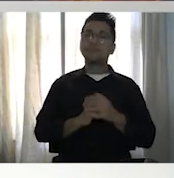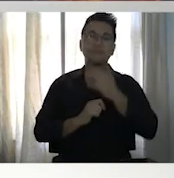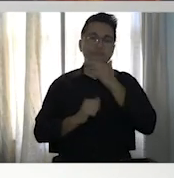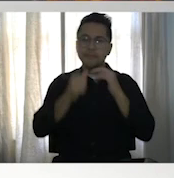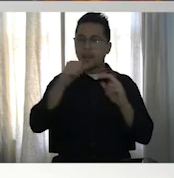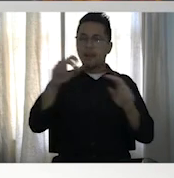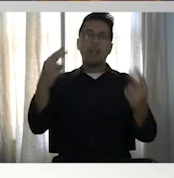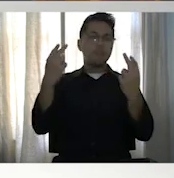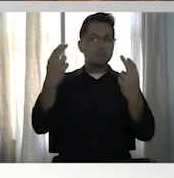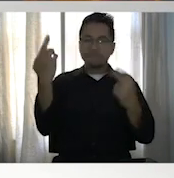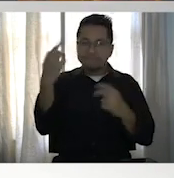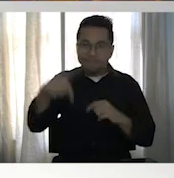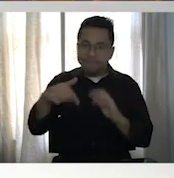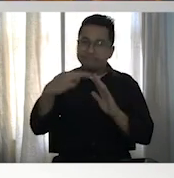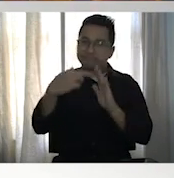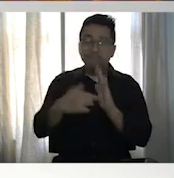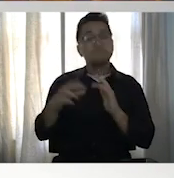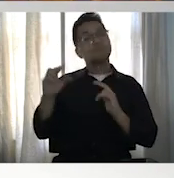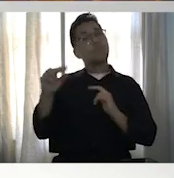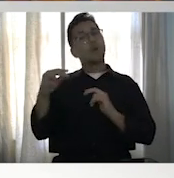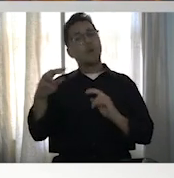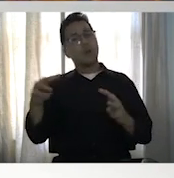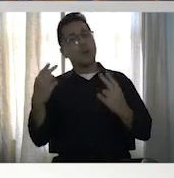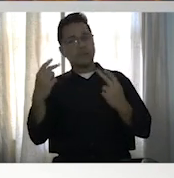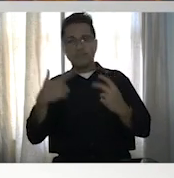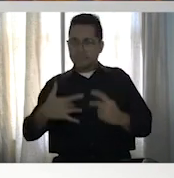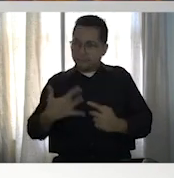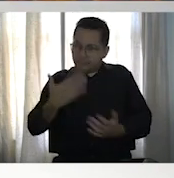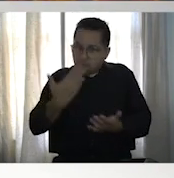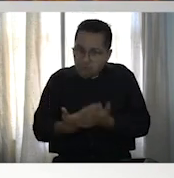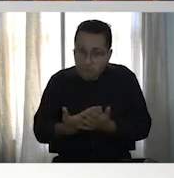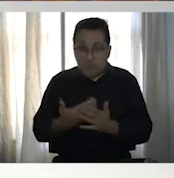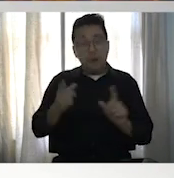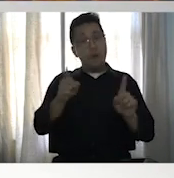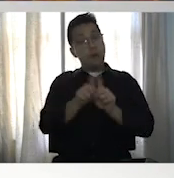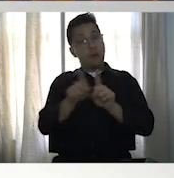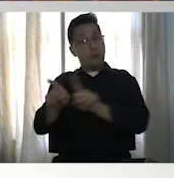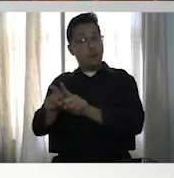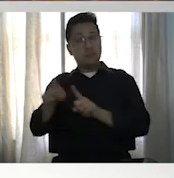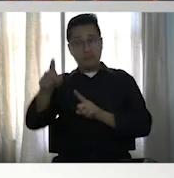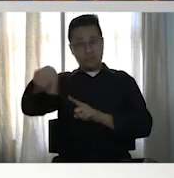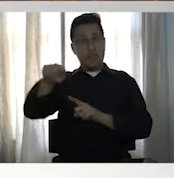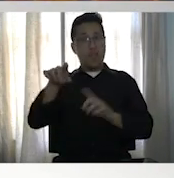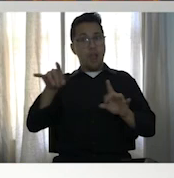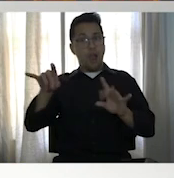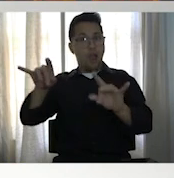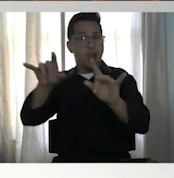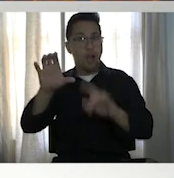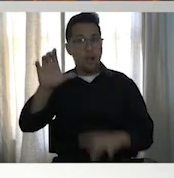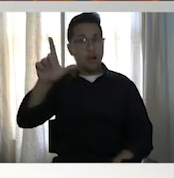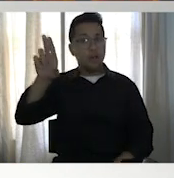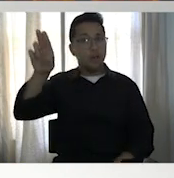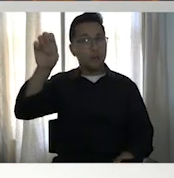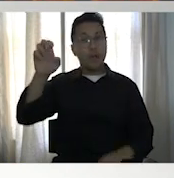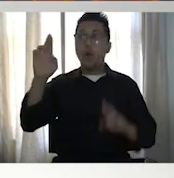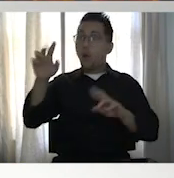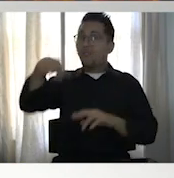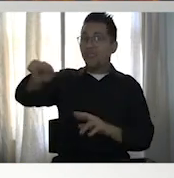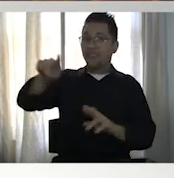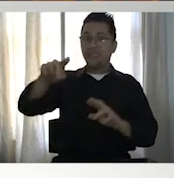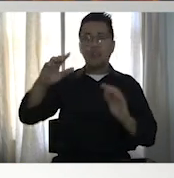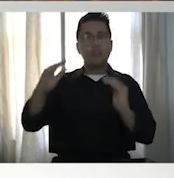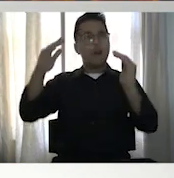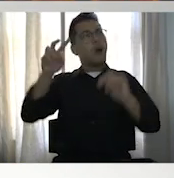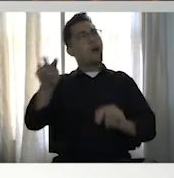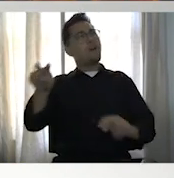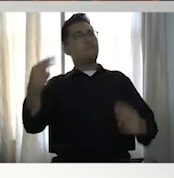not look at me because it's a rule. It's look at me because it feels so good. And also, they pick up clues. Hopefully, they get to a level that, okay, you look